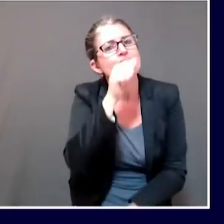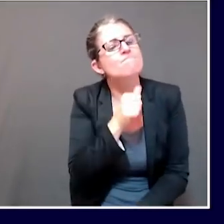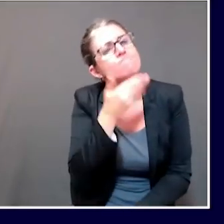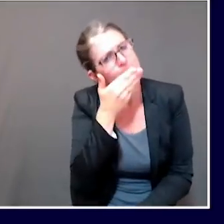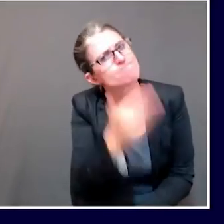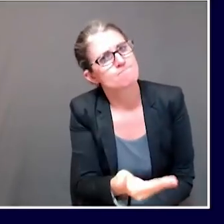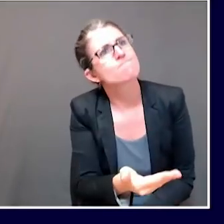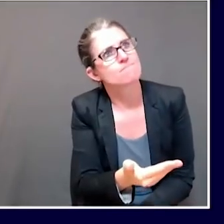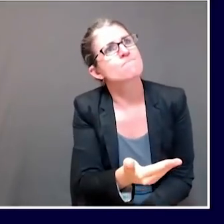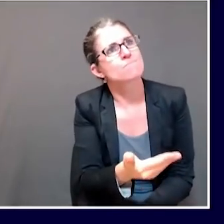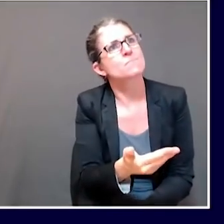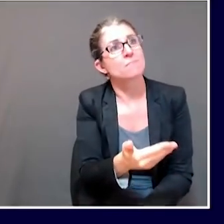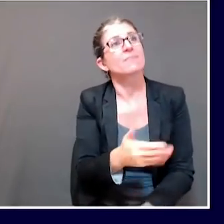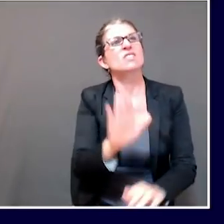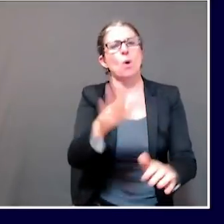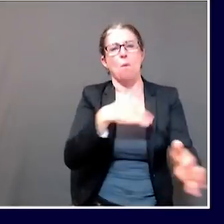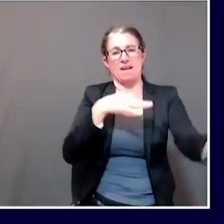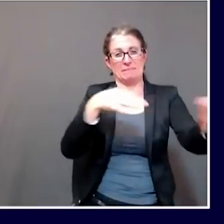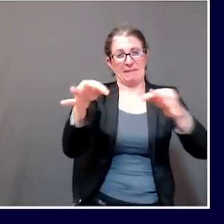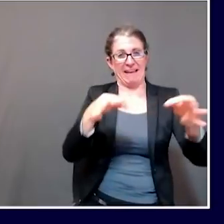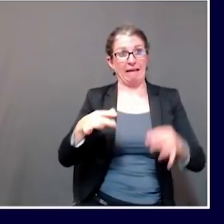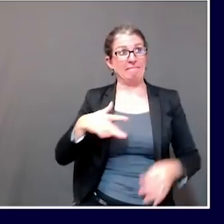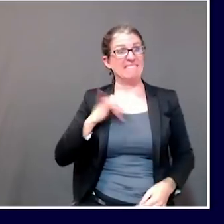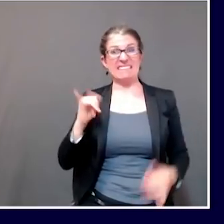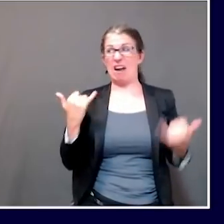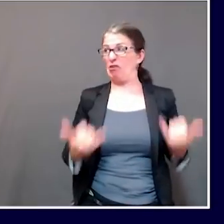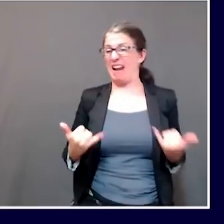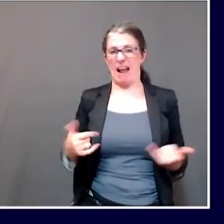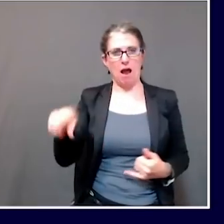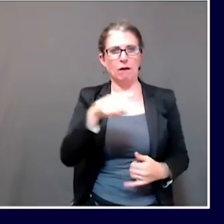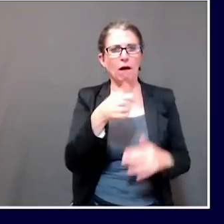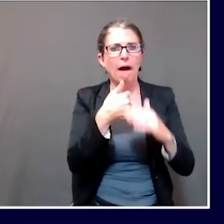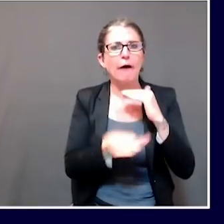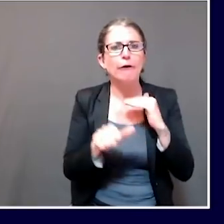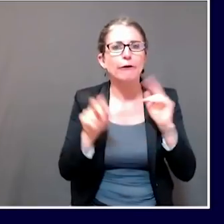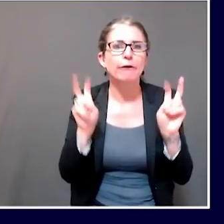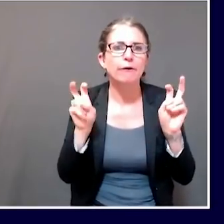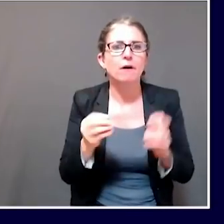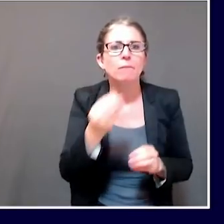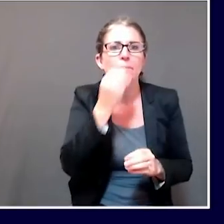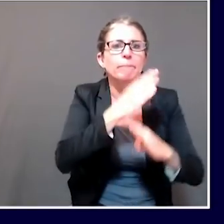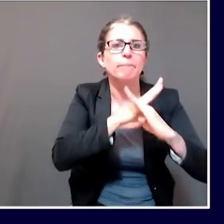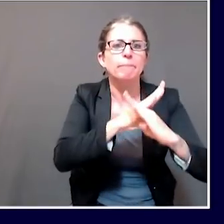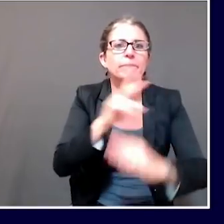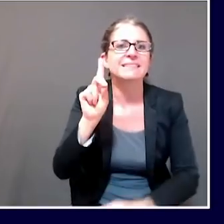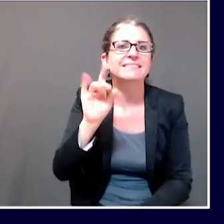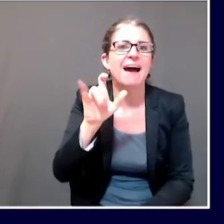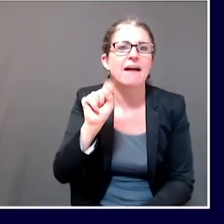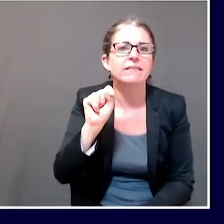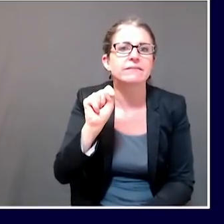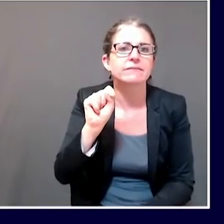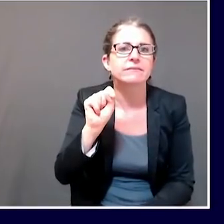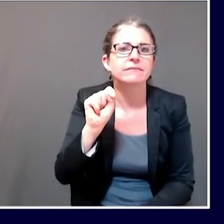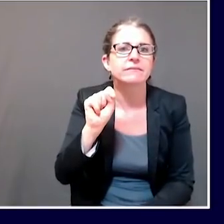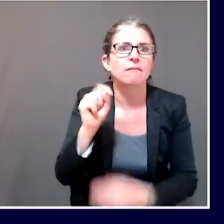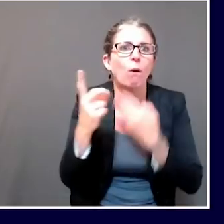diet. It's no fun. It's not enjoyable. Nobody wants to have to do